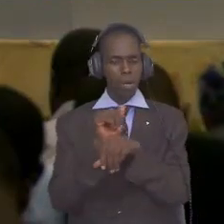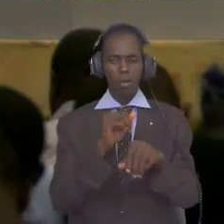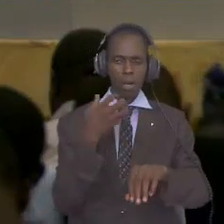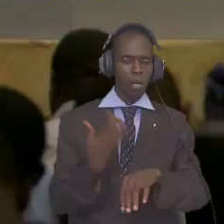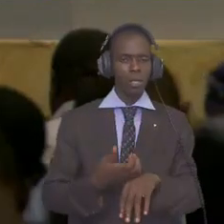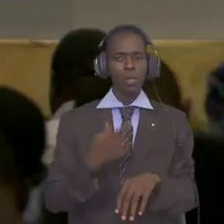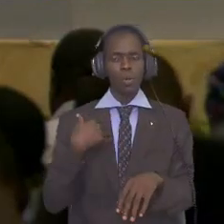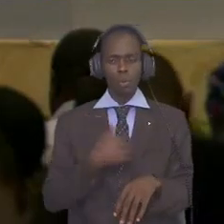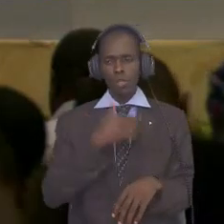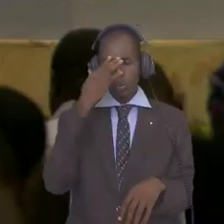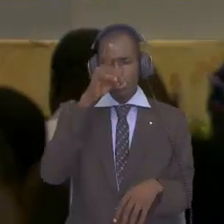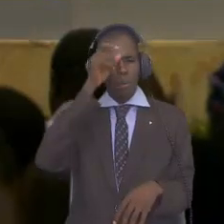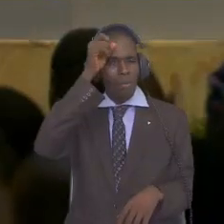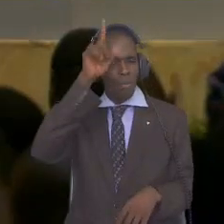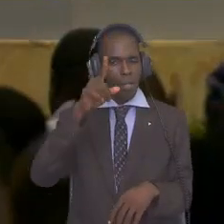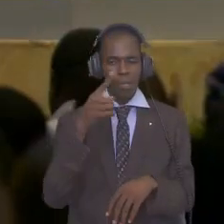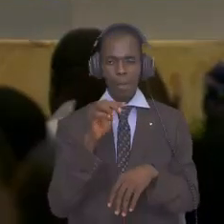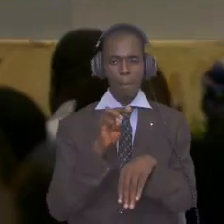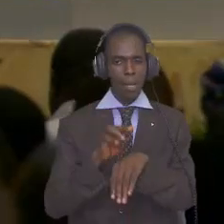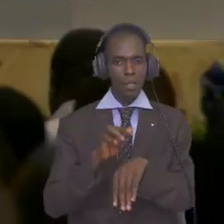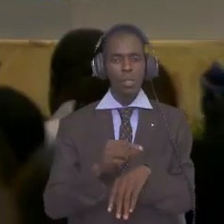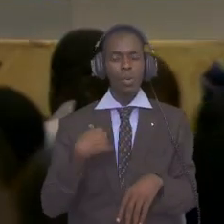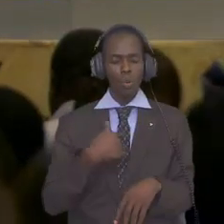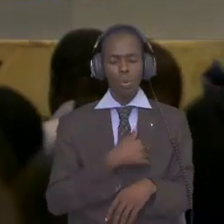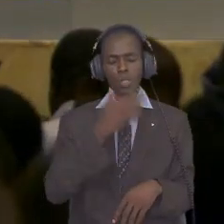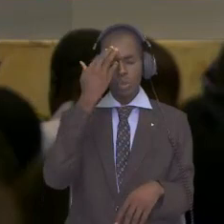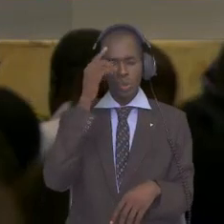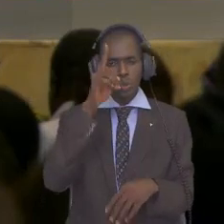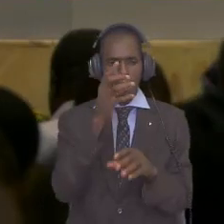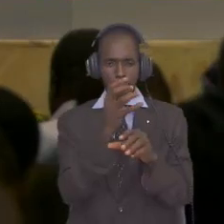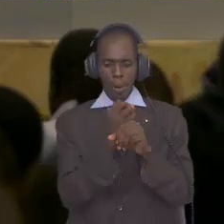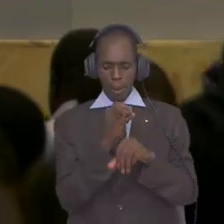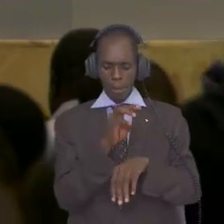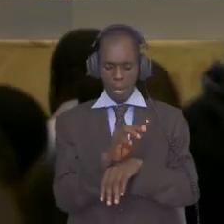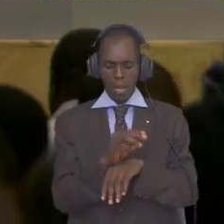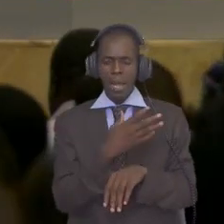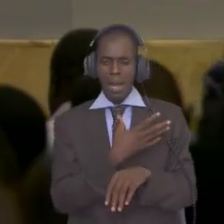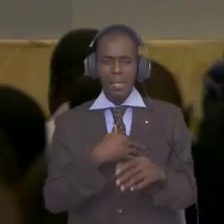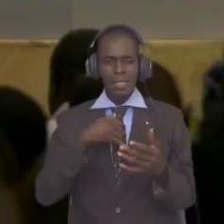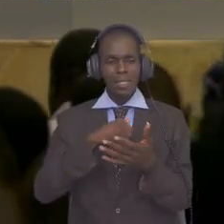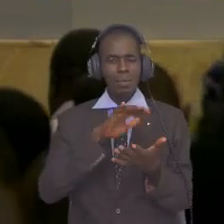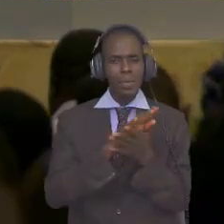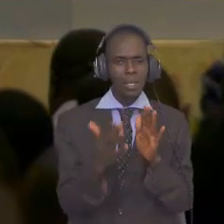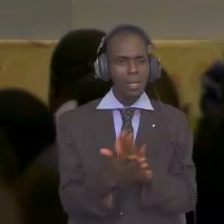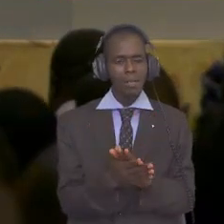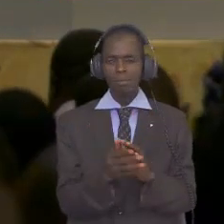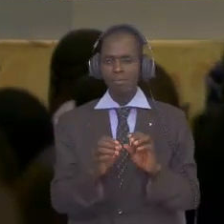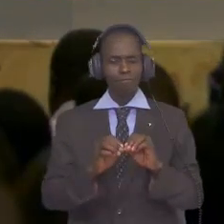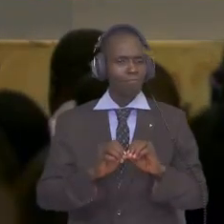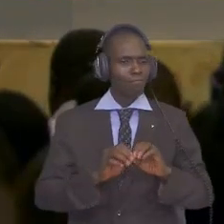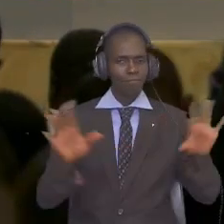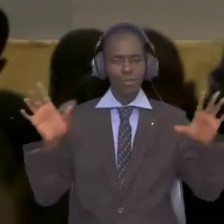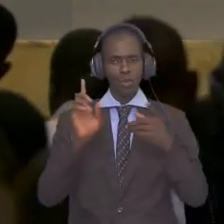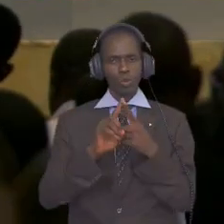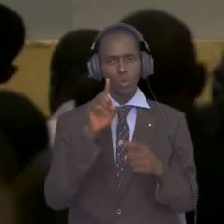the message, knowing that you pick up the message and it has become a kind of enlightenment to you,